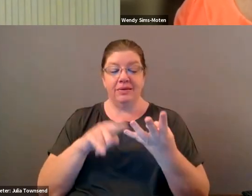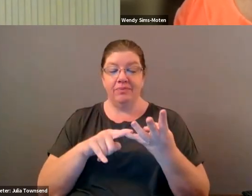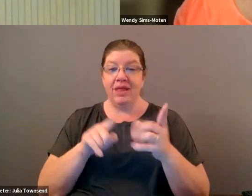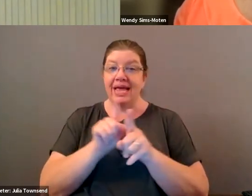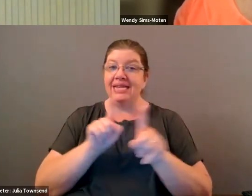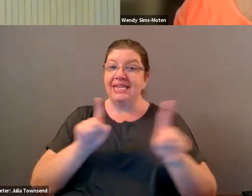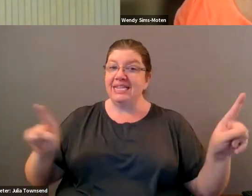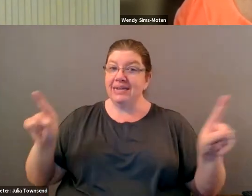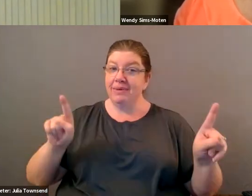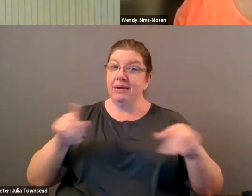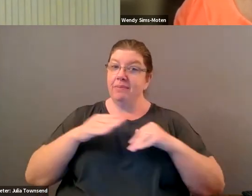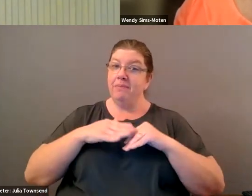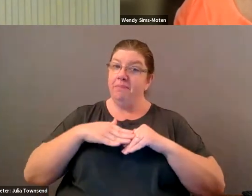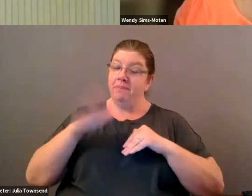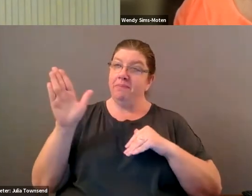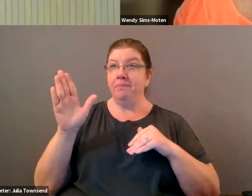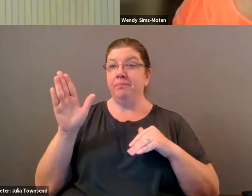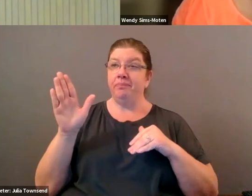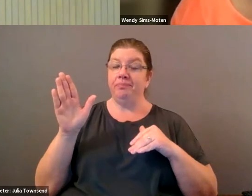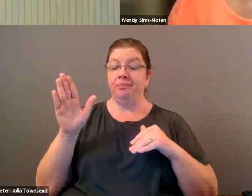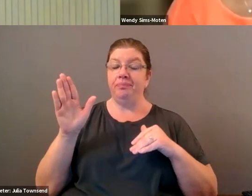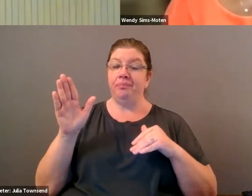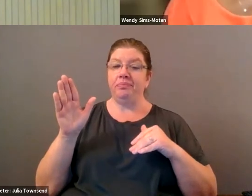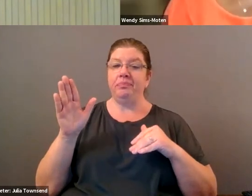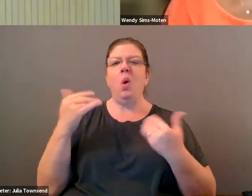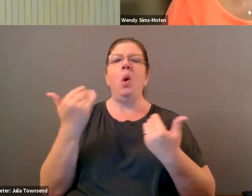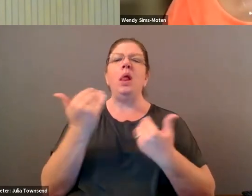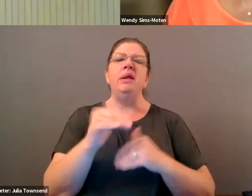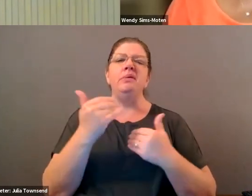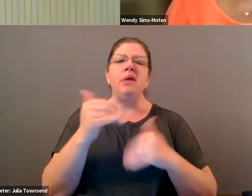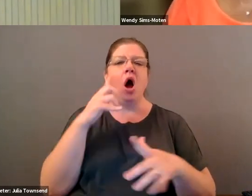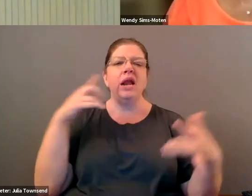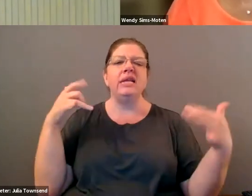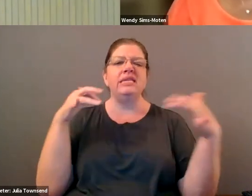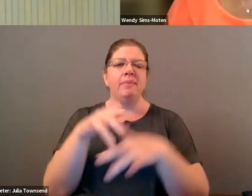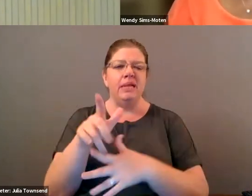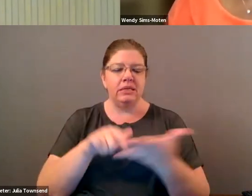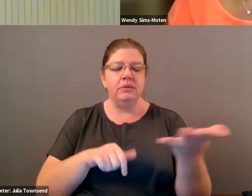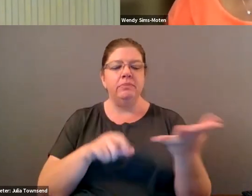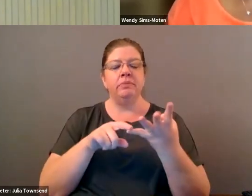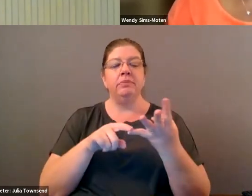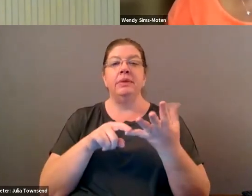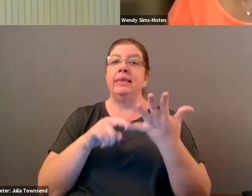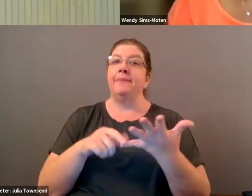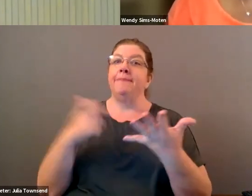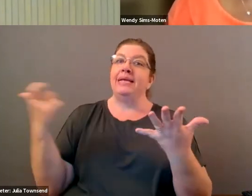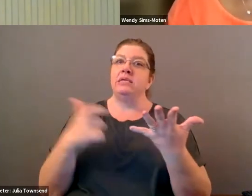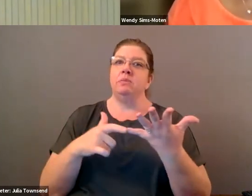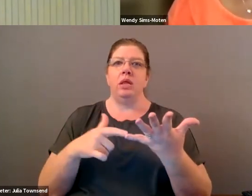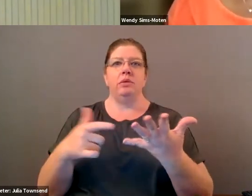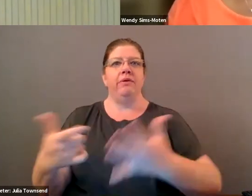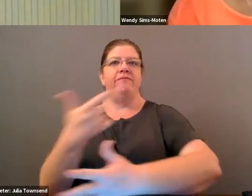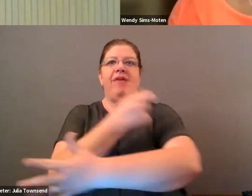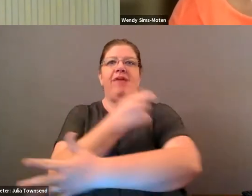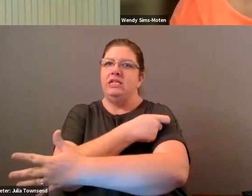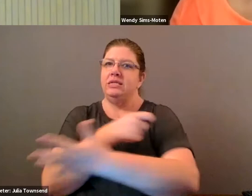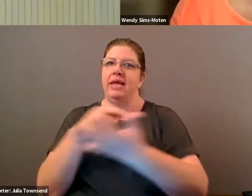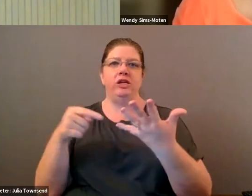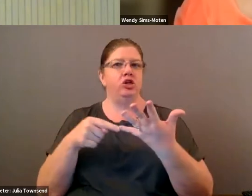a minimization of assemblies, things like that. And obviously the biggest one is vaccination. That's the